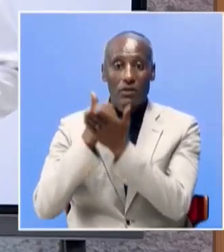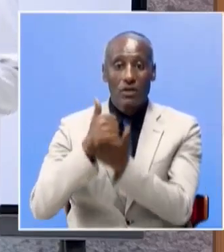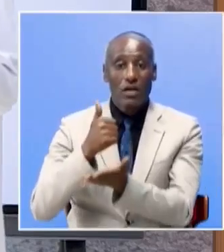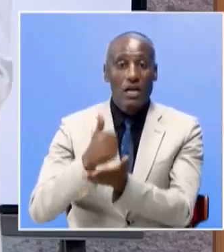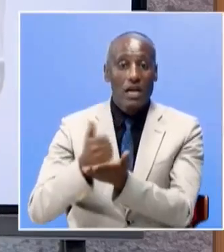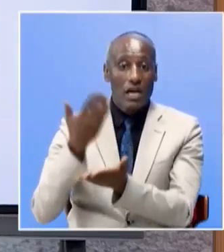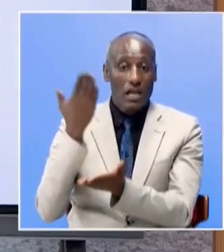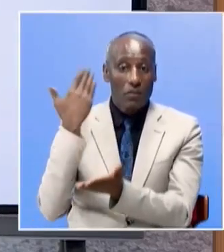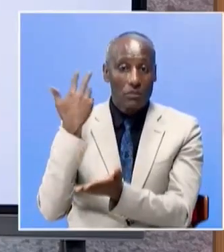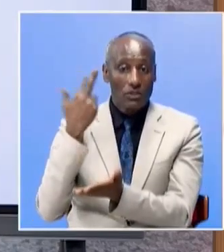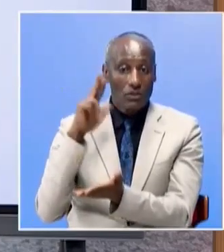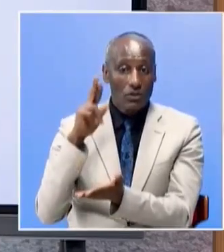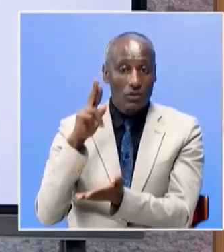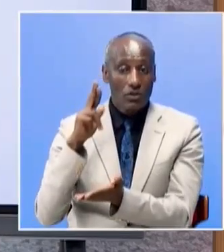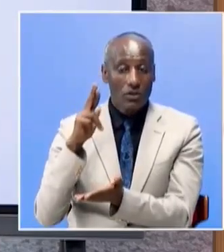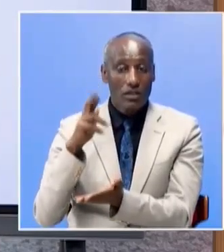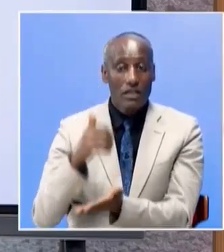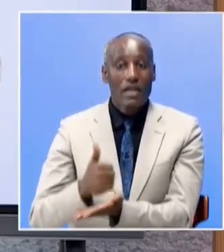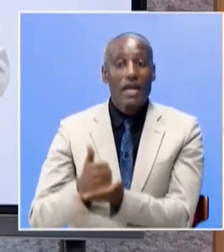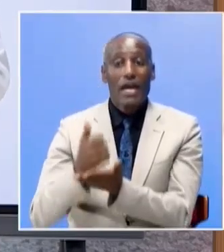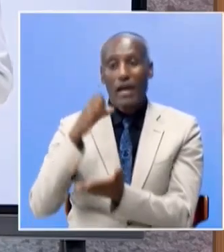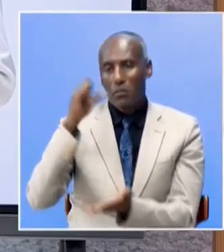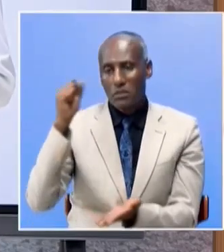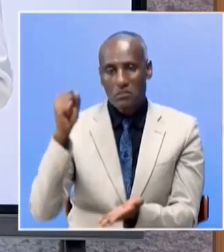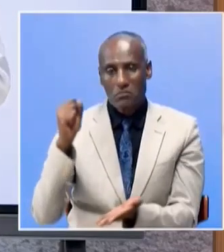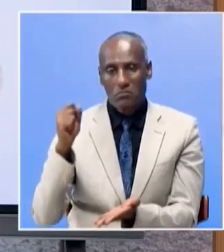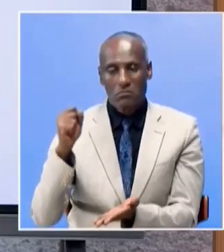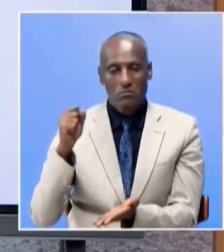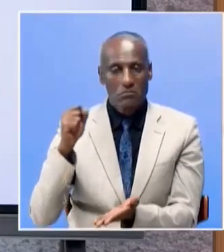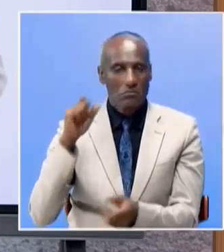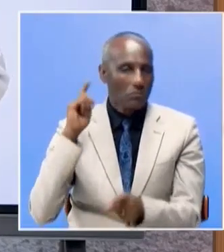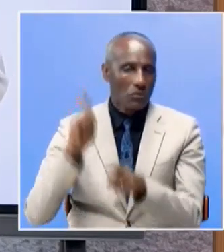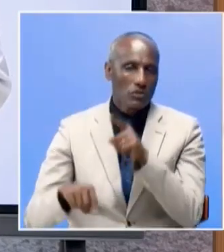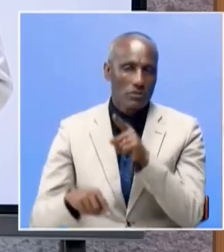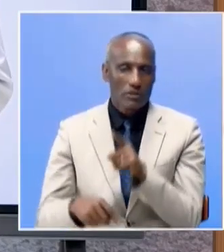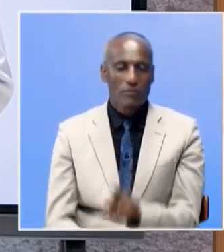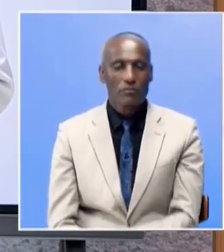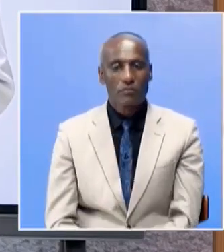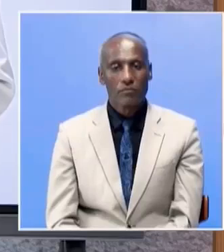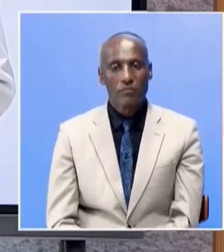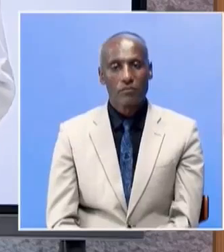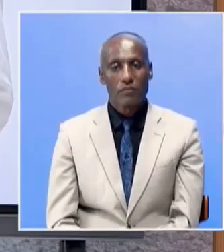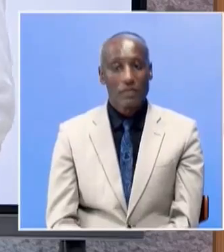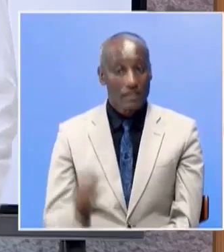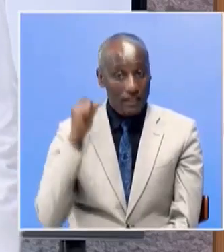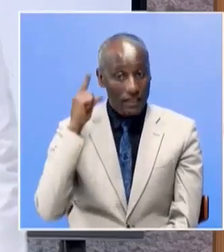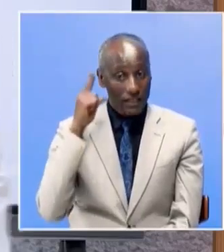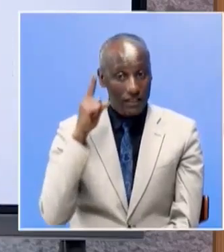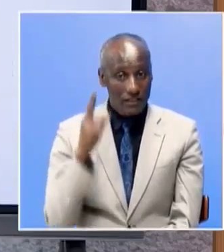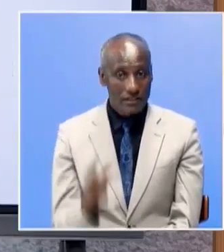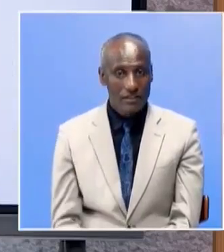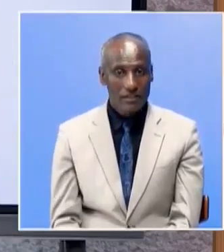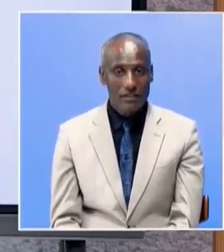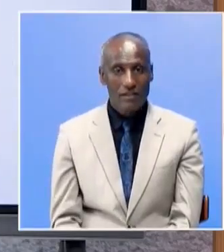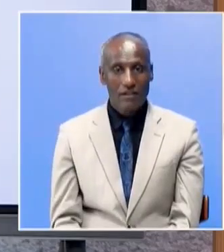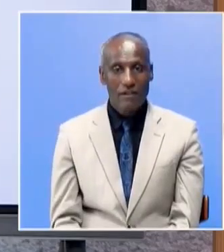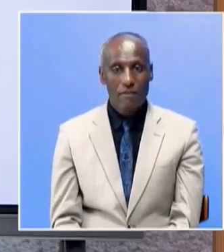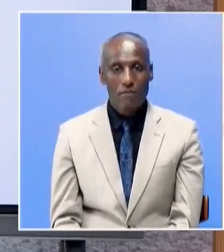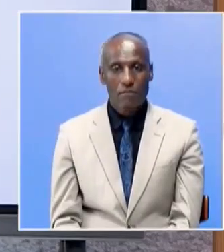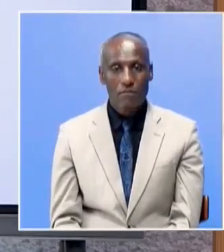or helps. And helping is also impossible. Is that clear? Nice, I